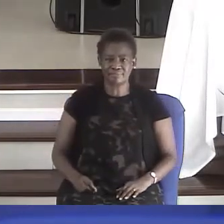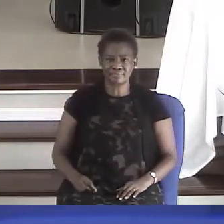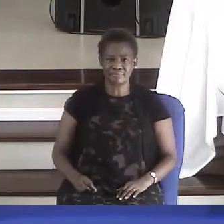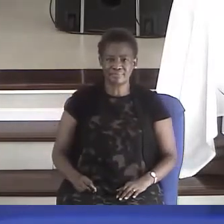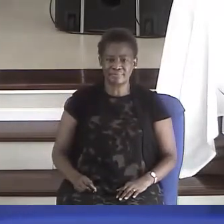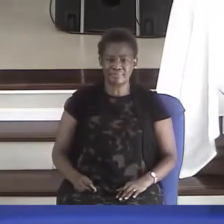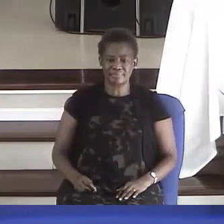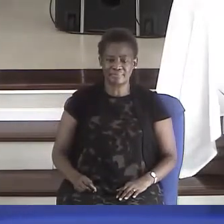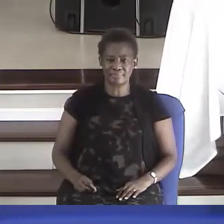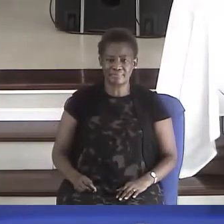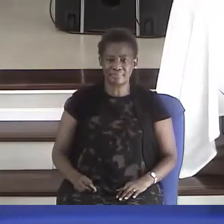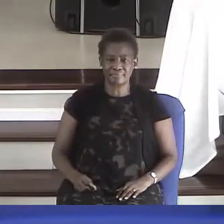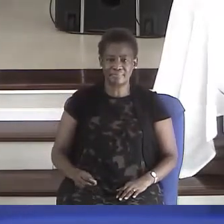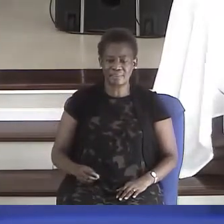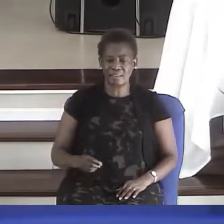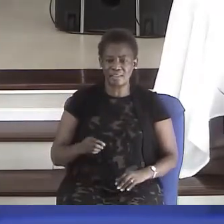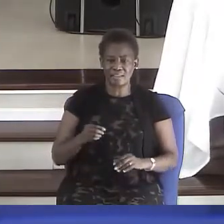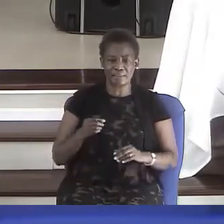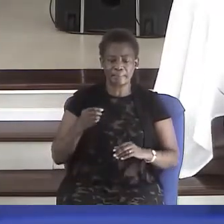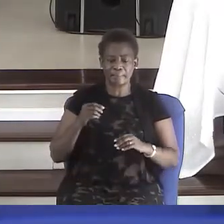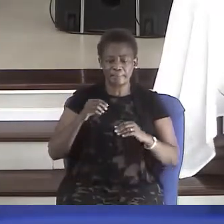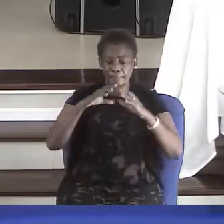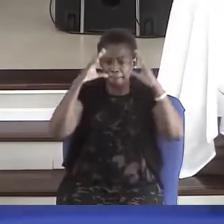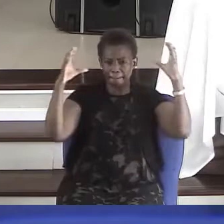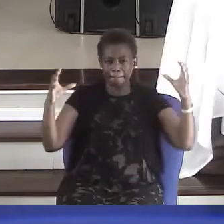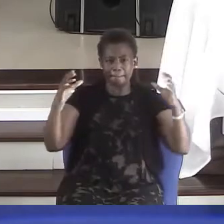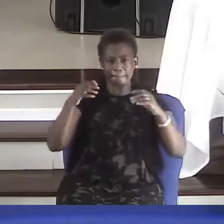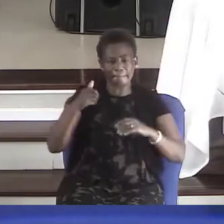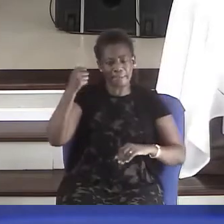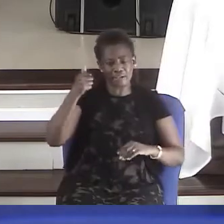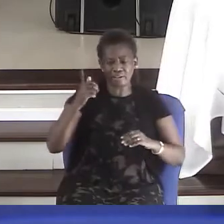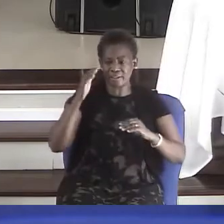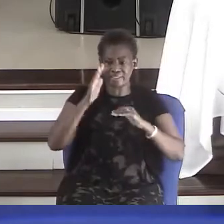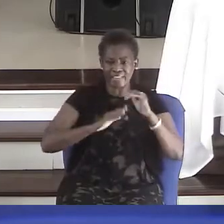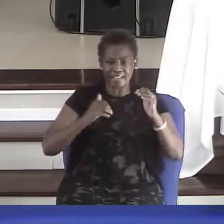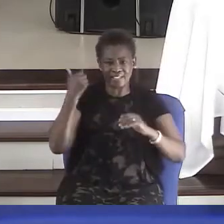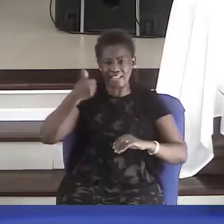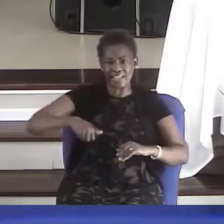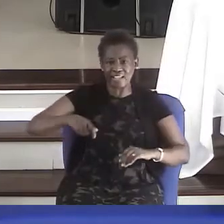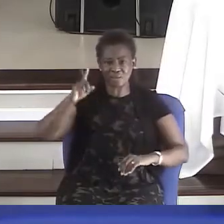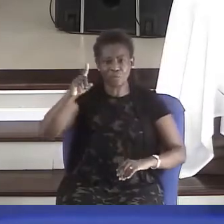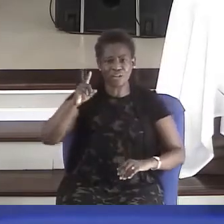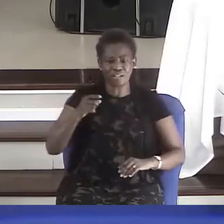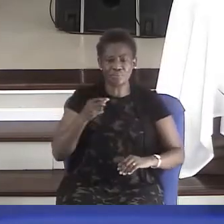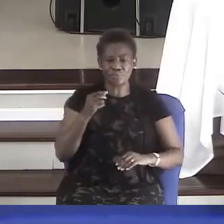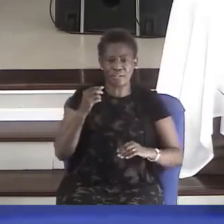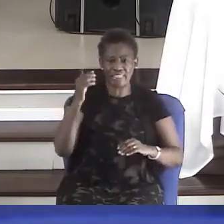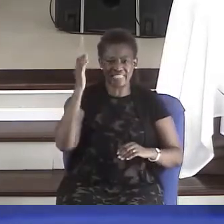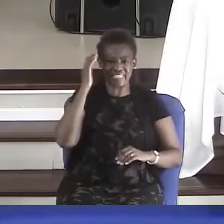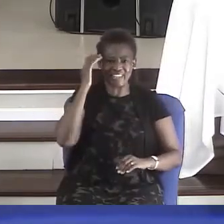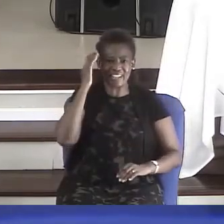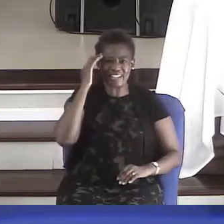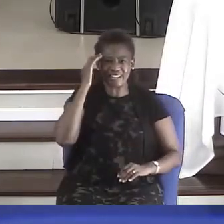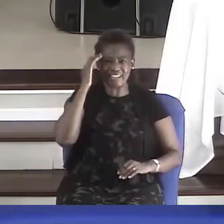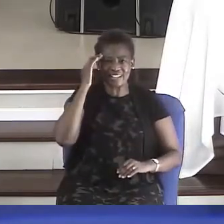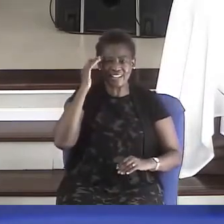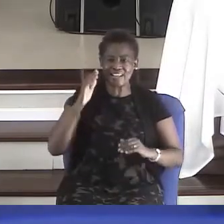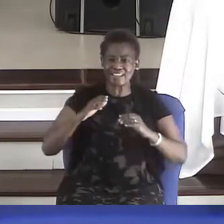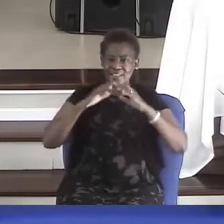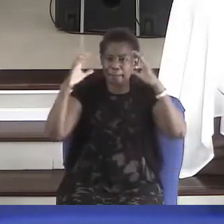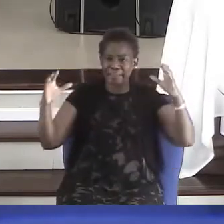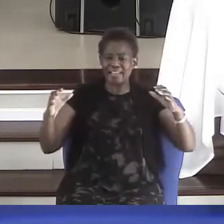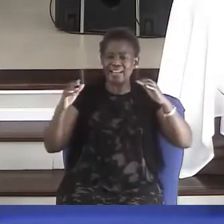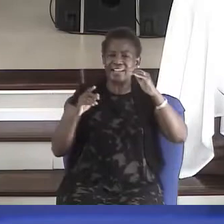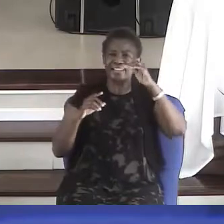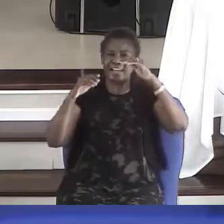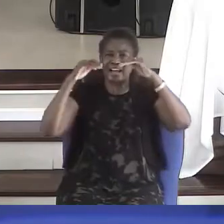than anybody you can ever conceive to be of prominence in the world. Brothers and sisters, and when we